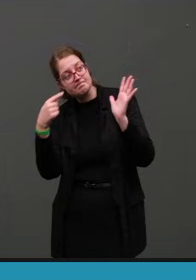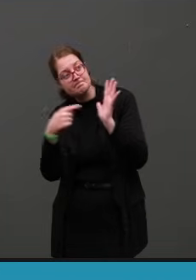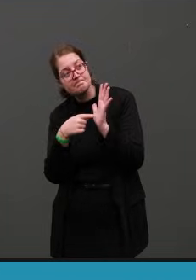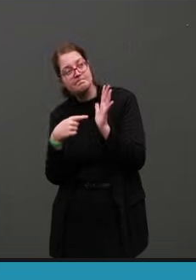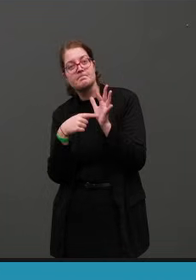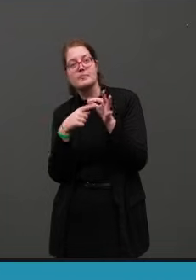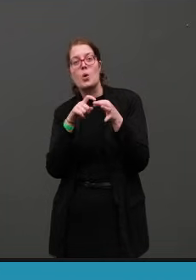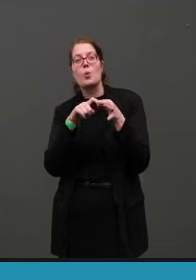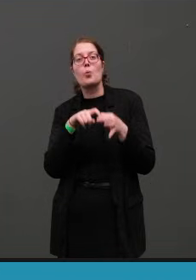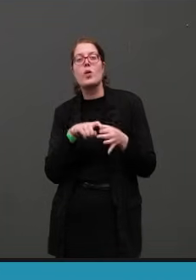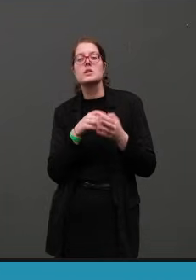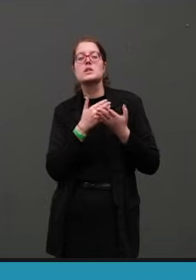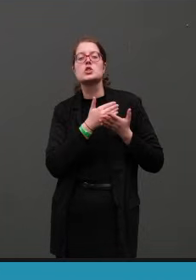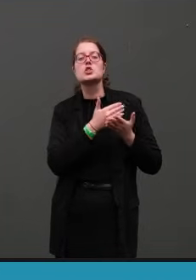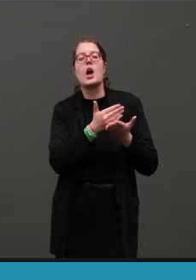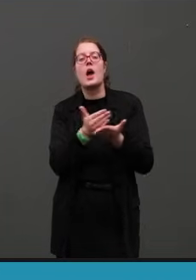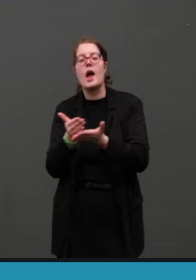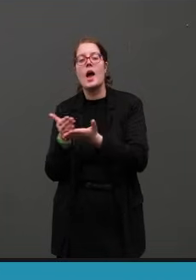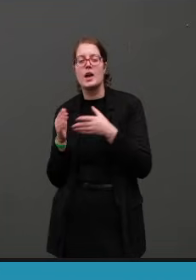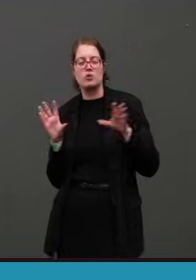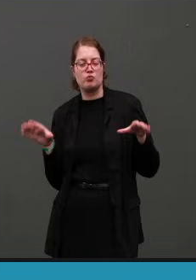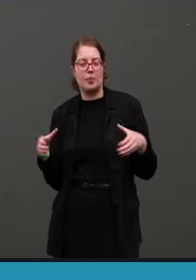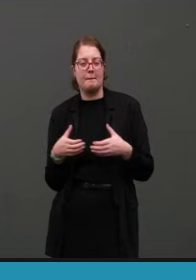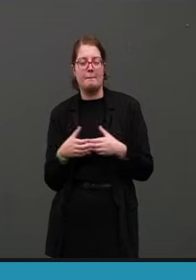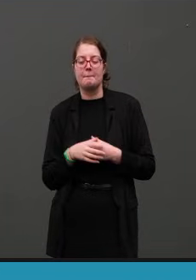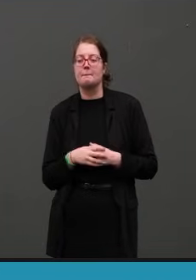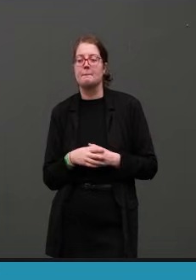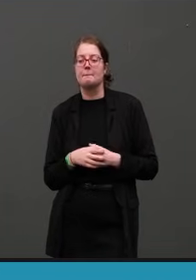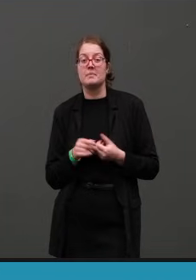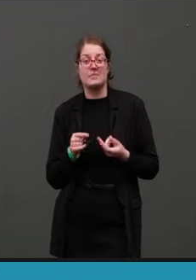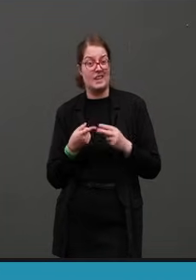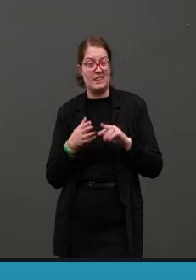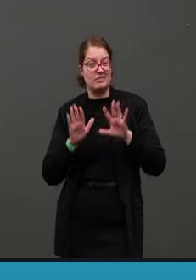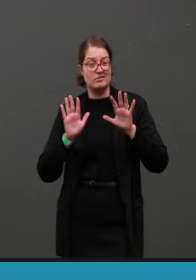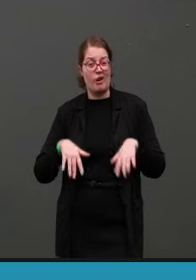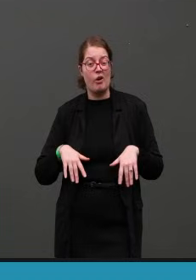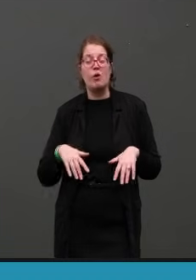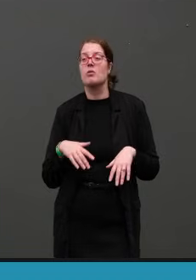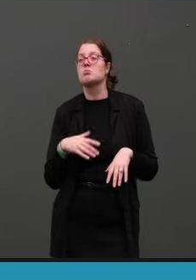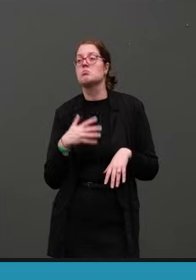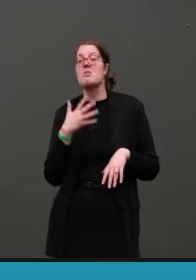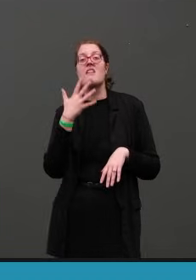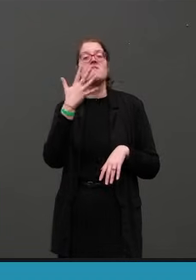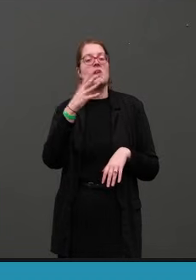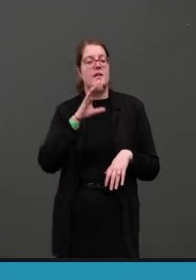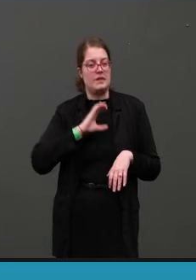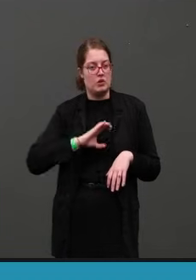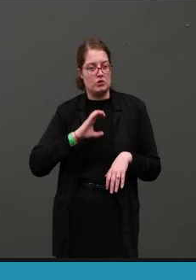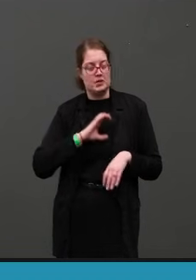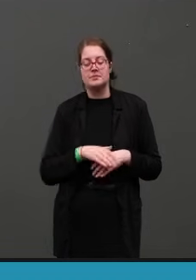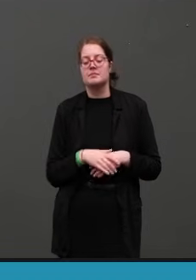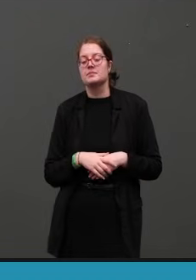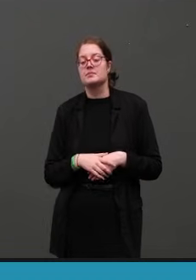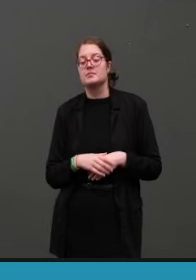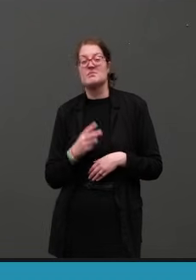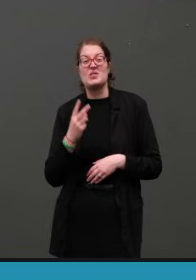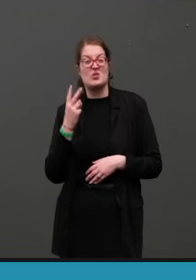around your group. If you don't, if you've got, say, 5 characters, but only 2 of them are